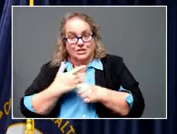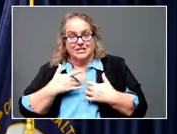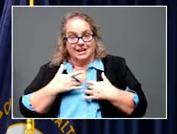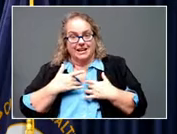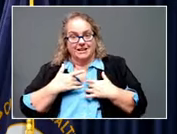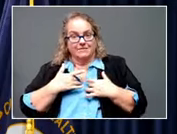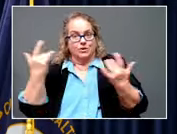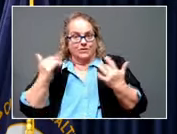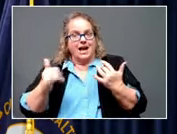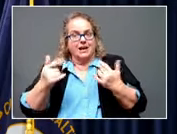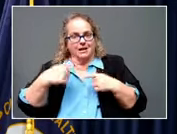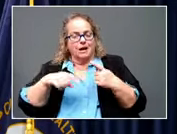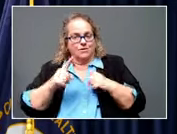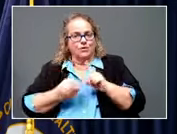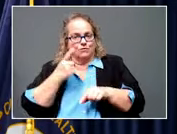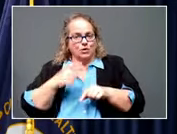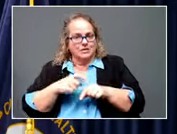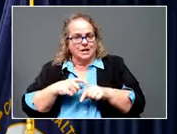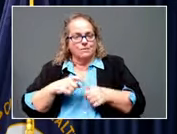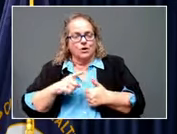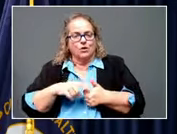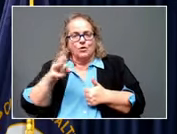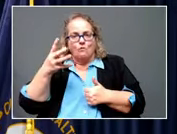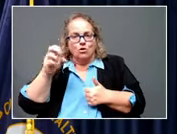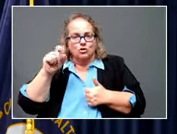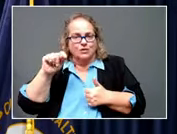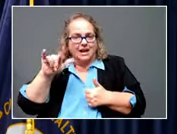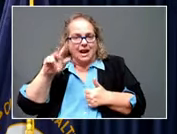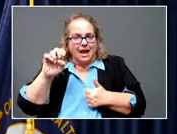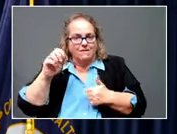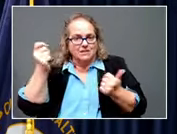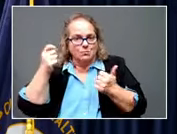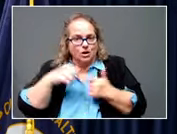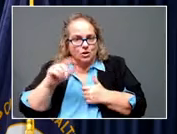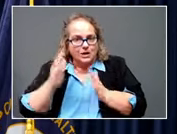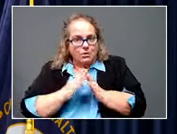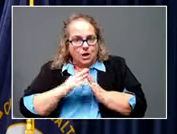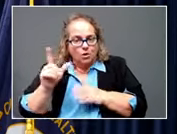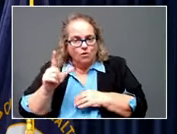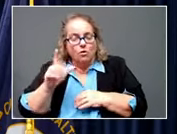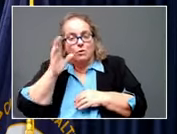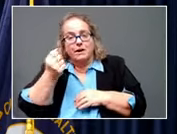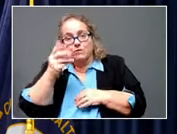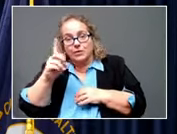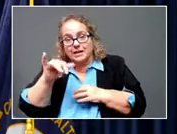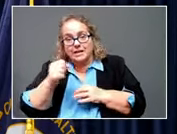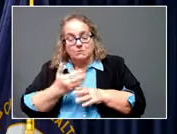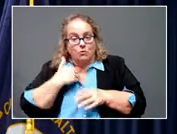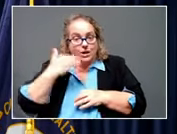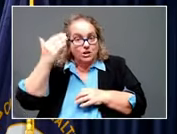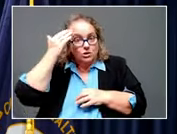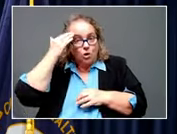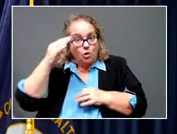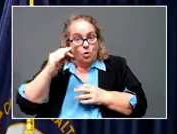pandemic began, particularly the 4th Street Live celebration here in downtown Louisville. We know it's going to be a few days before we know what these gatherings at Christmas